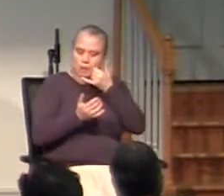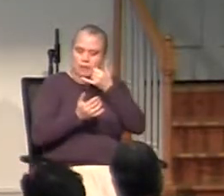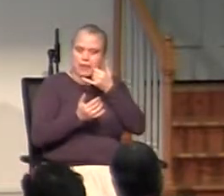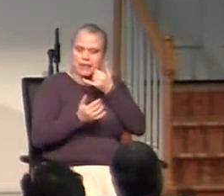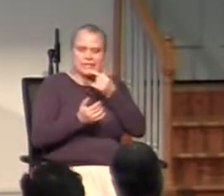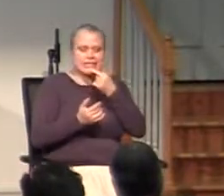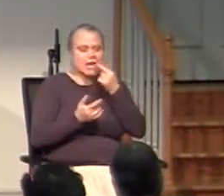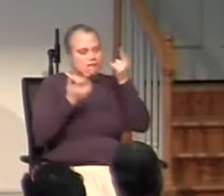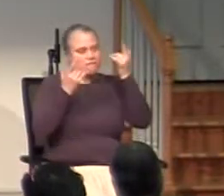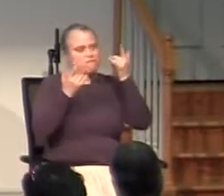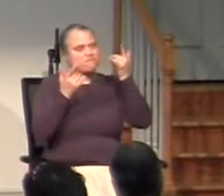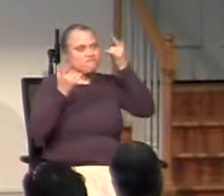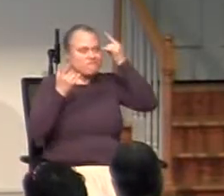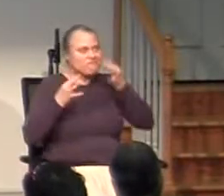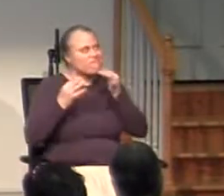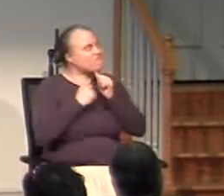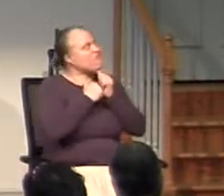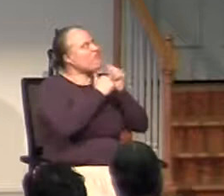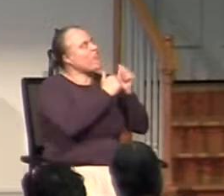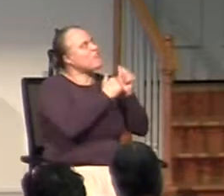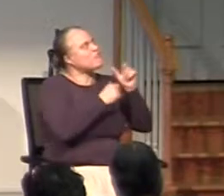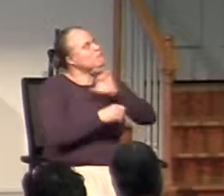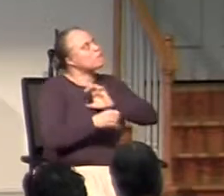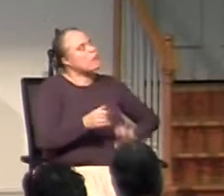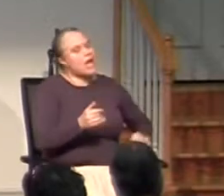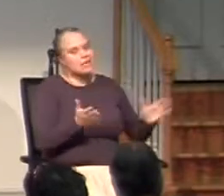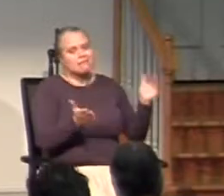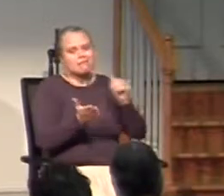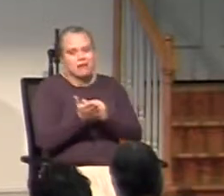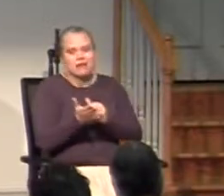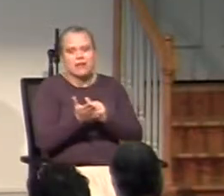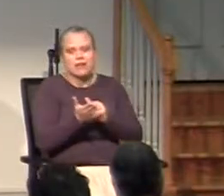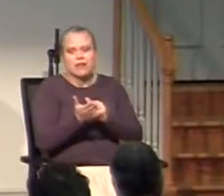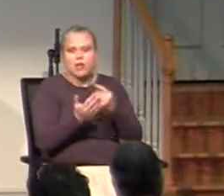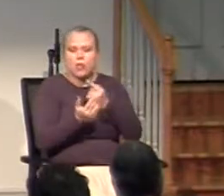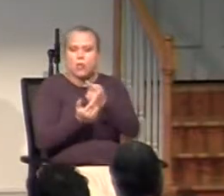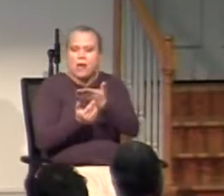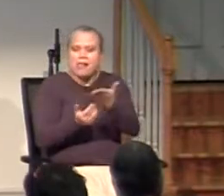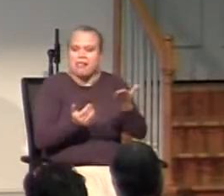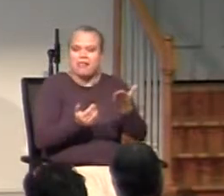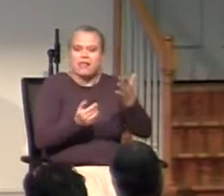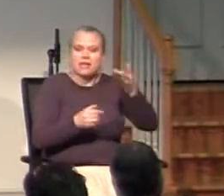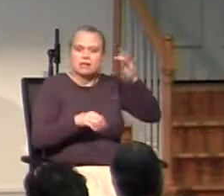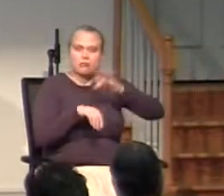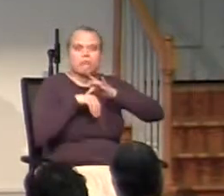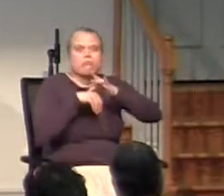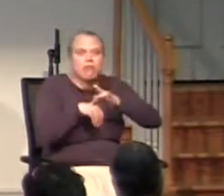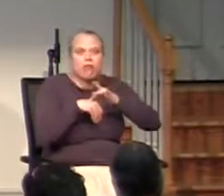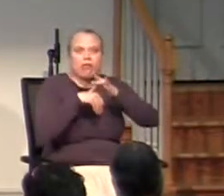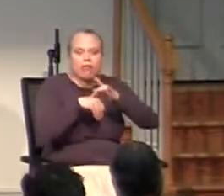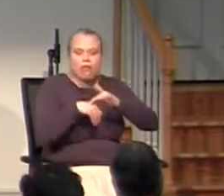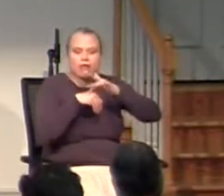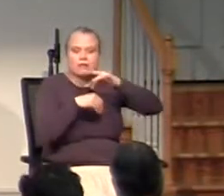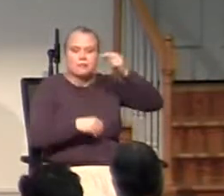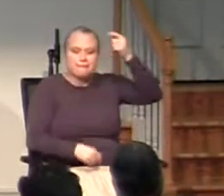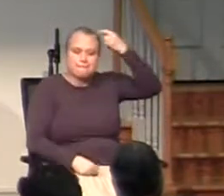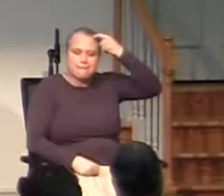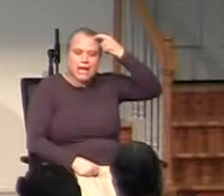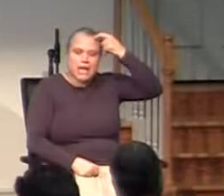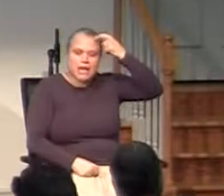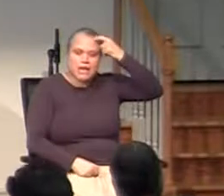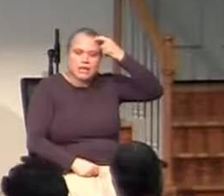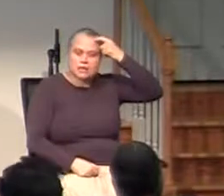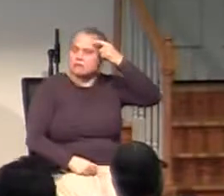come back to Christ. And he said, the one thing that stuck in my mind all the time that I was running is